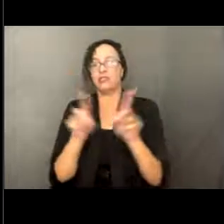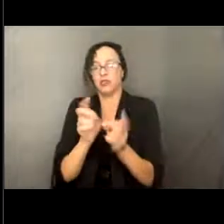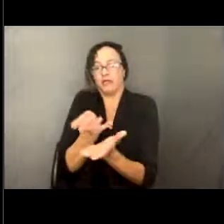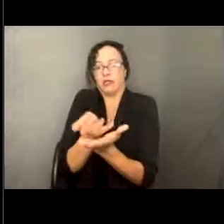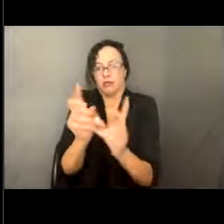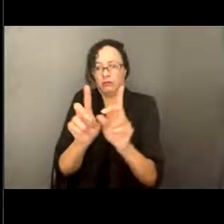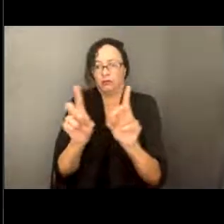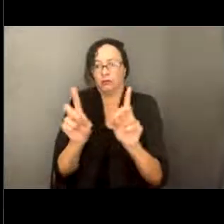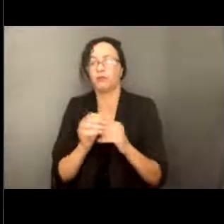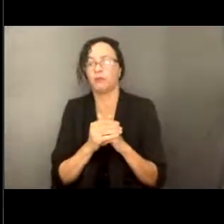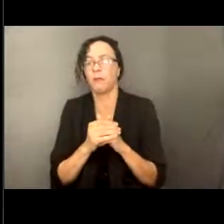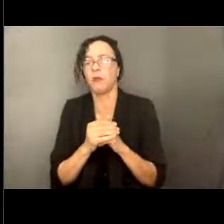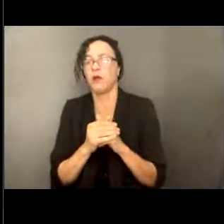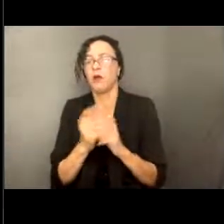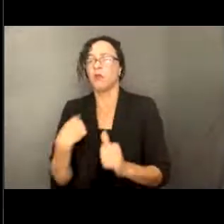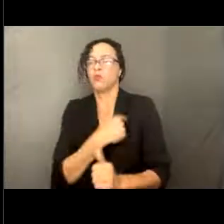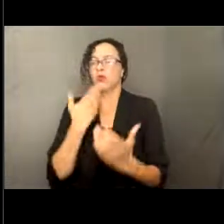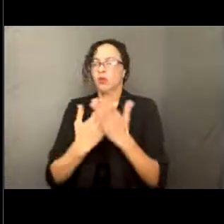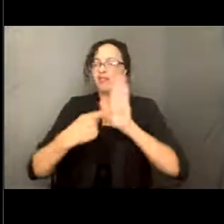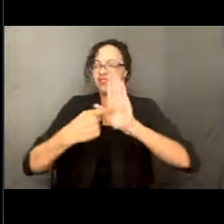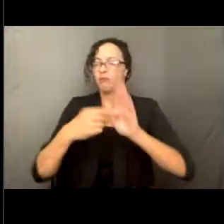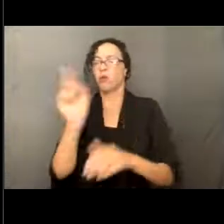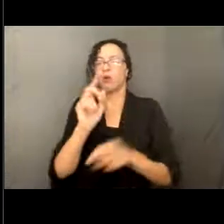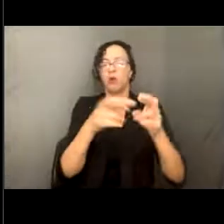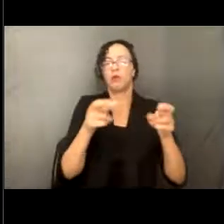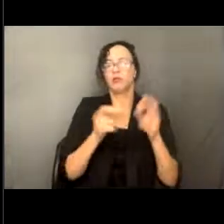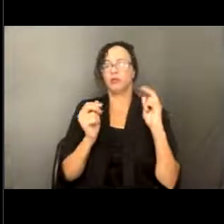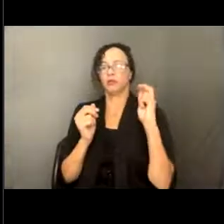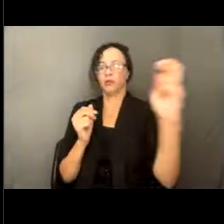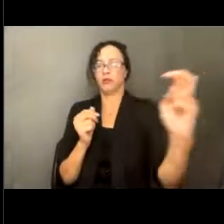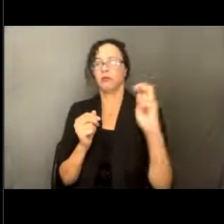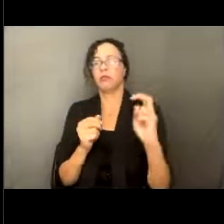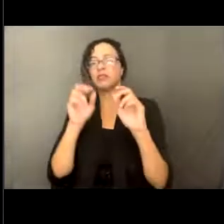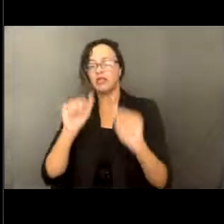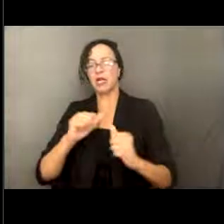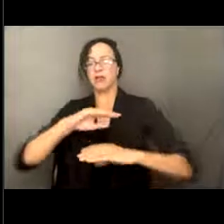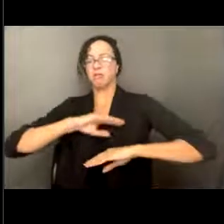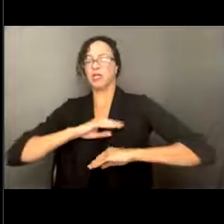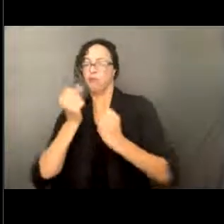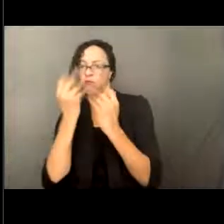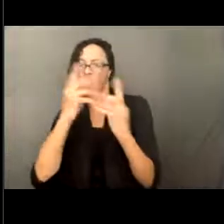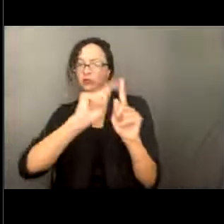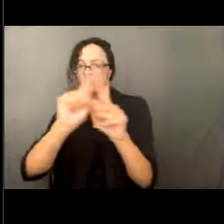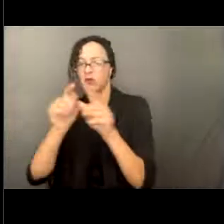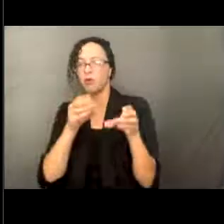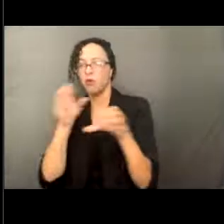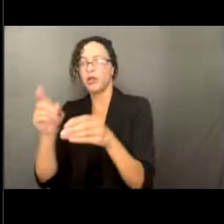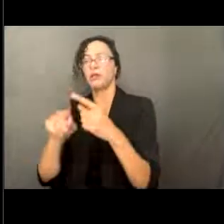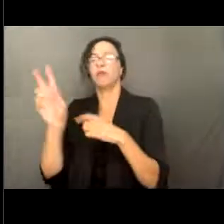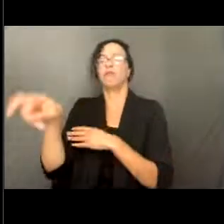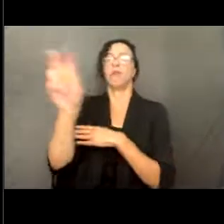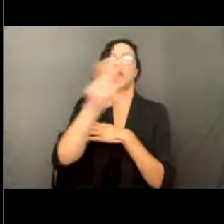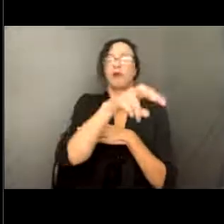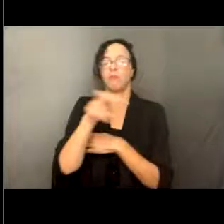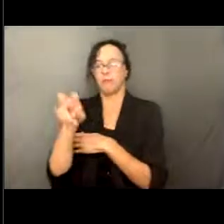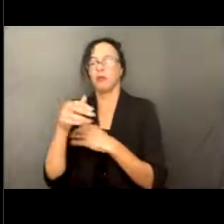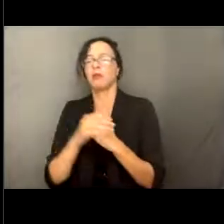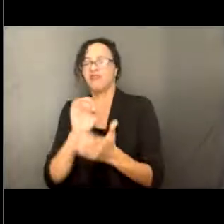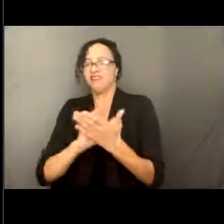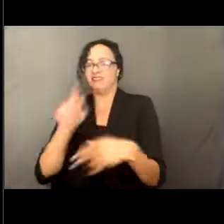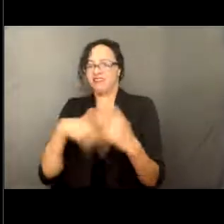transit can meet local multimodal means of getting around. So that regional transit is essential. And then